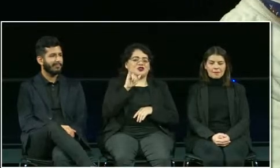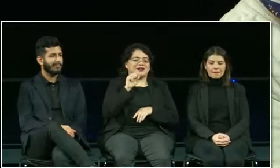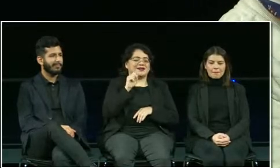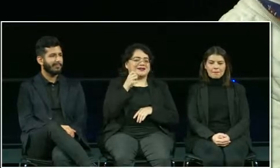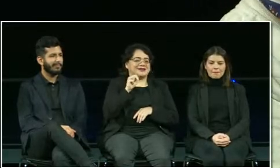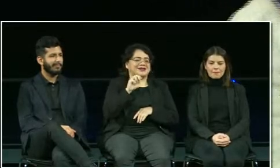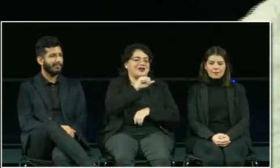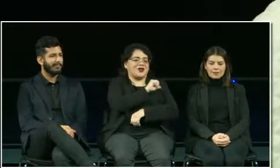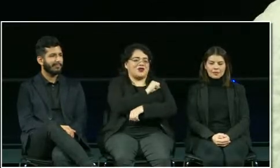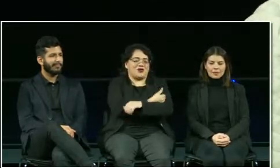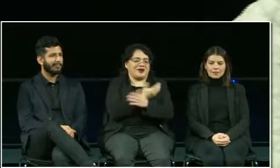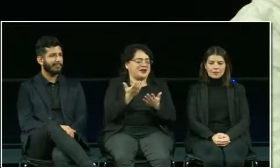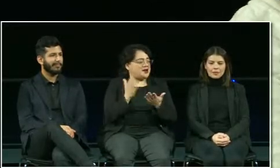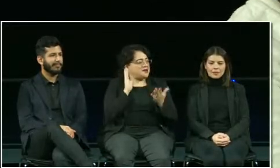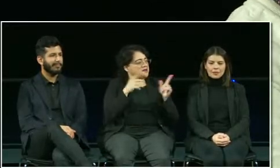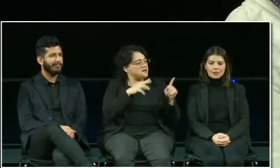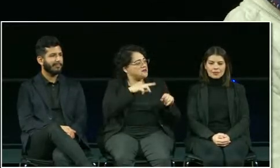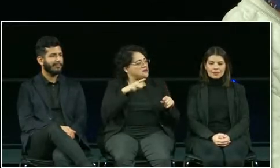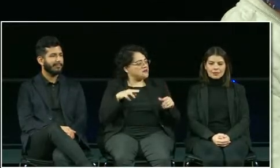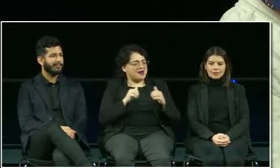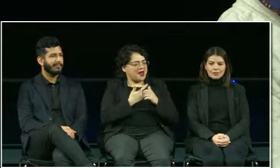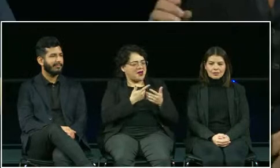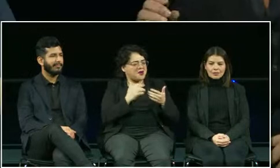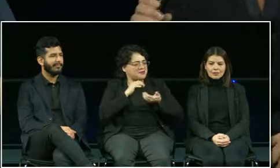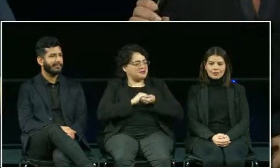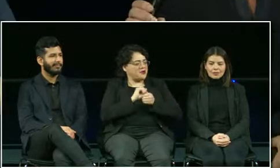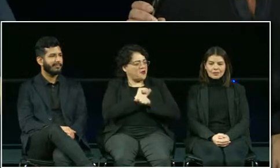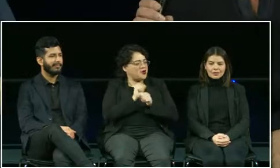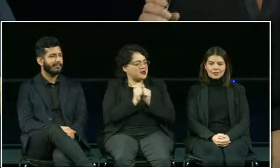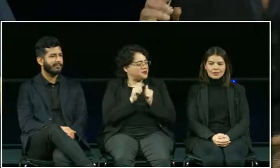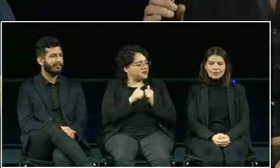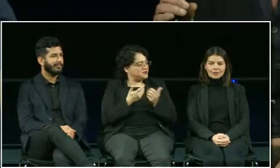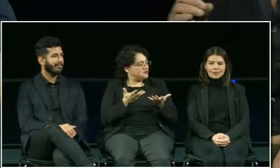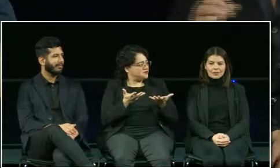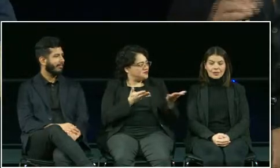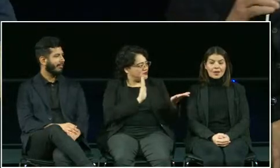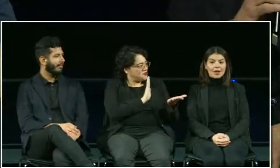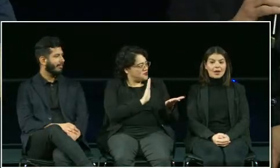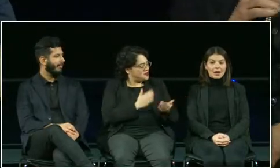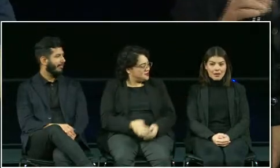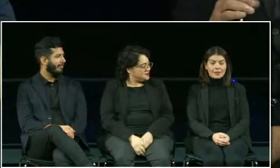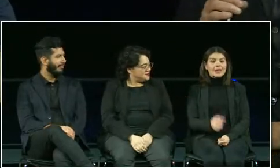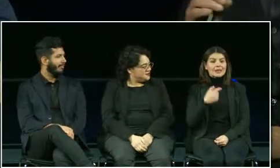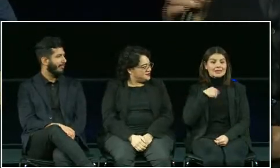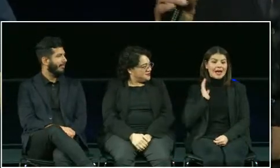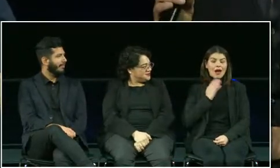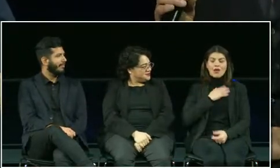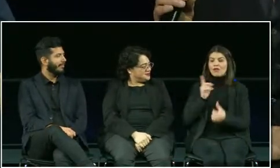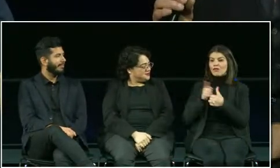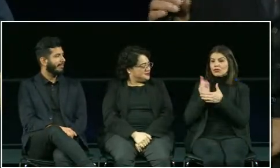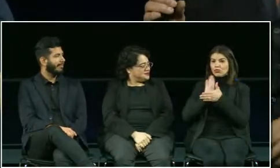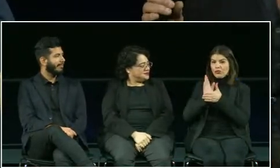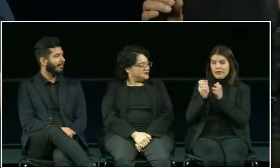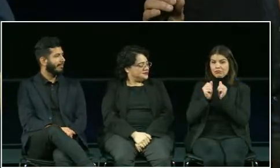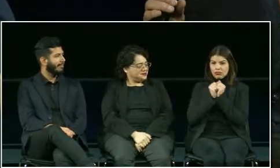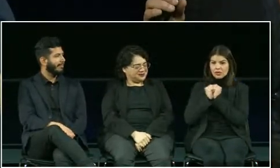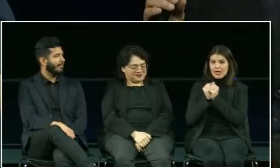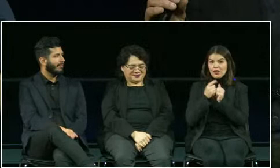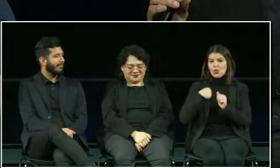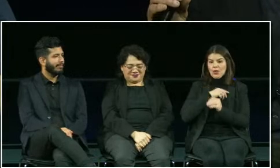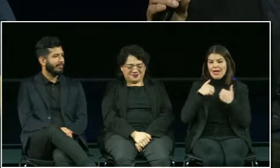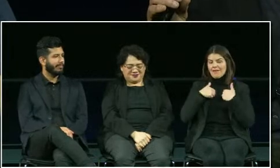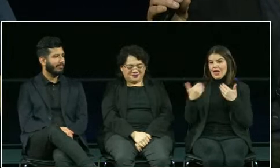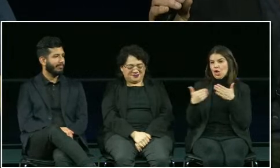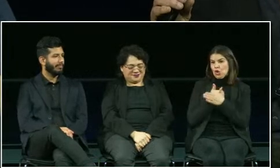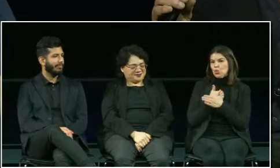to collaborate on this? Well, this is actually our first film together, and we have a new film